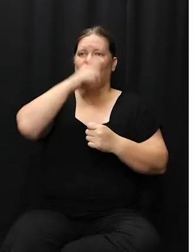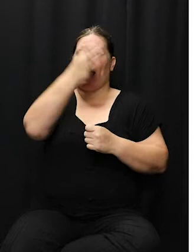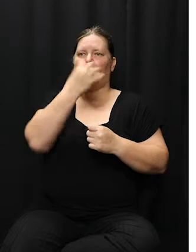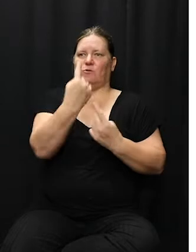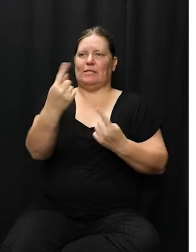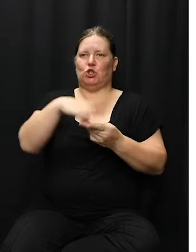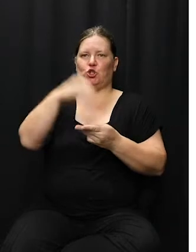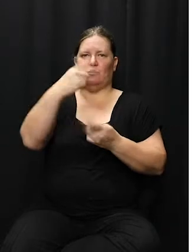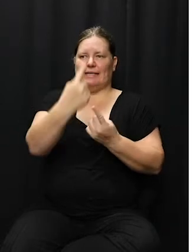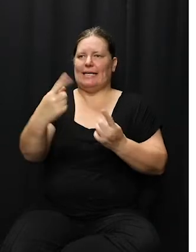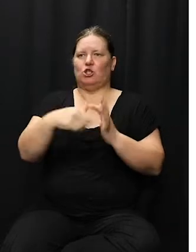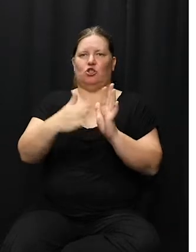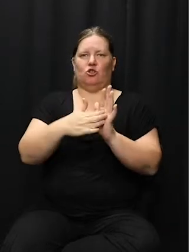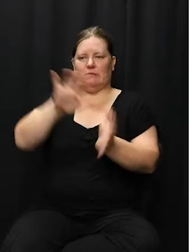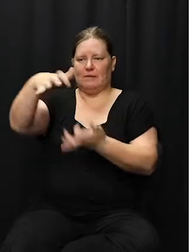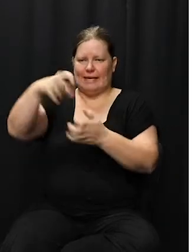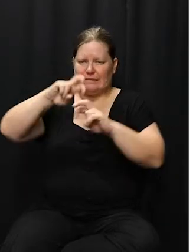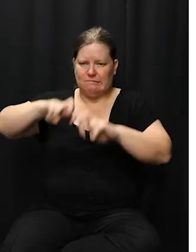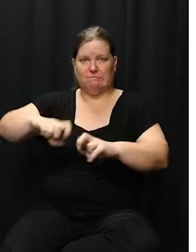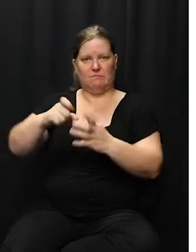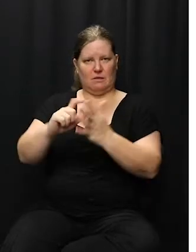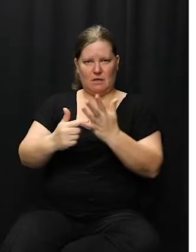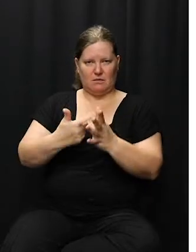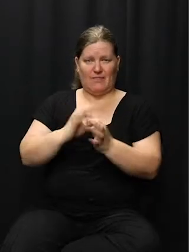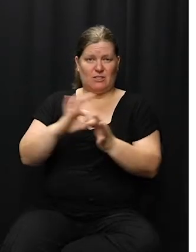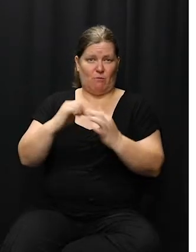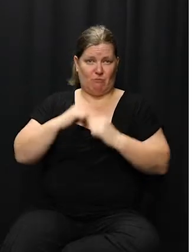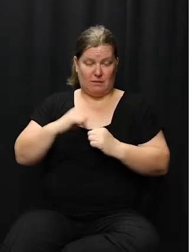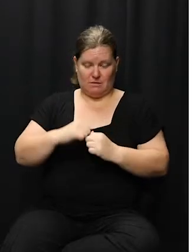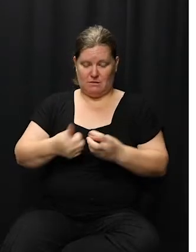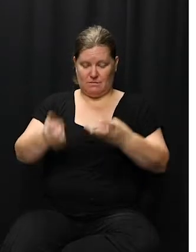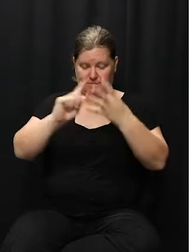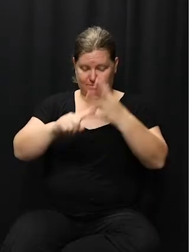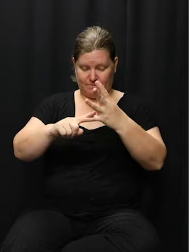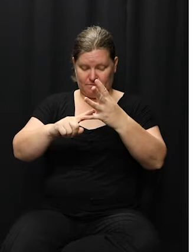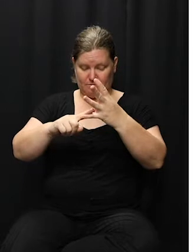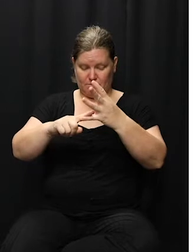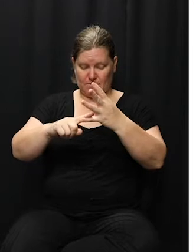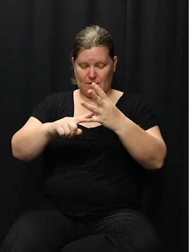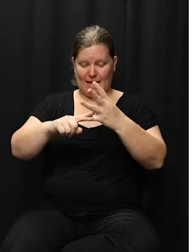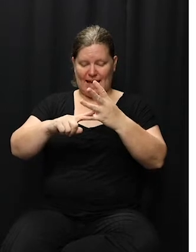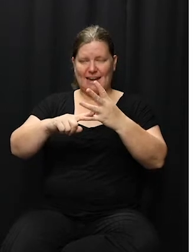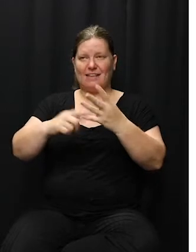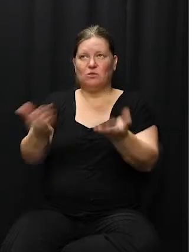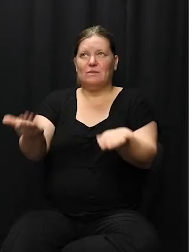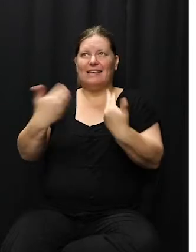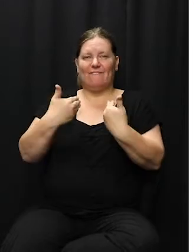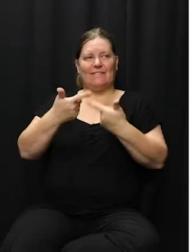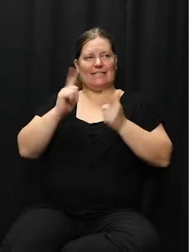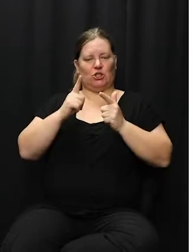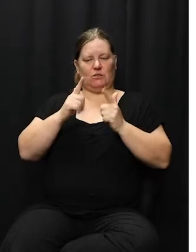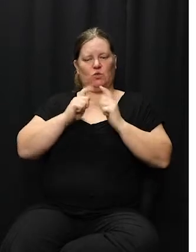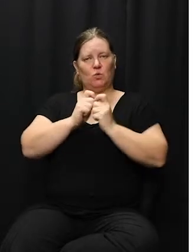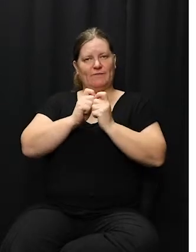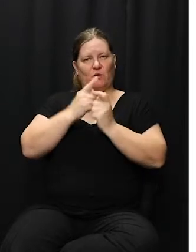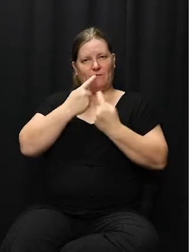practical. Nobody's got time for 100 hours for each student for each term to collect some language sample and analyse it in depth. It